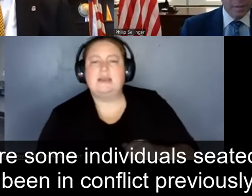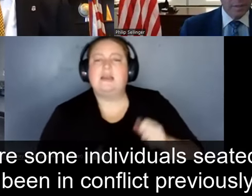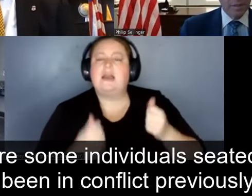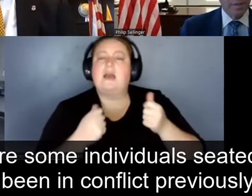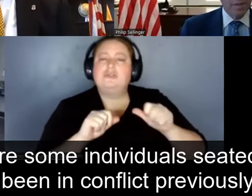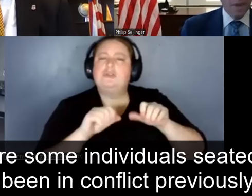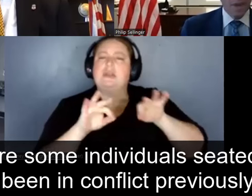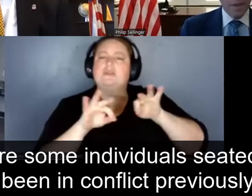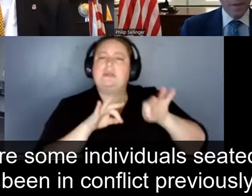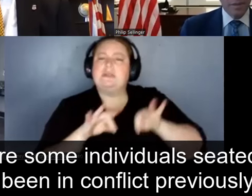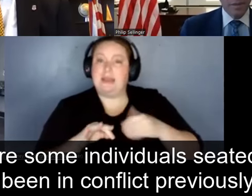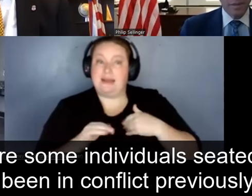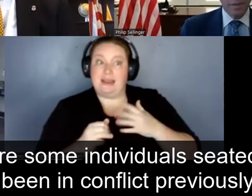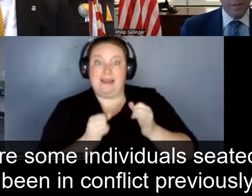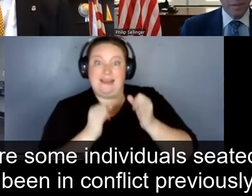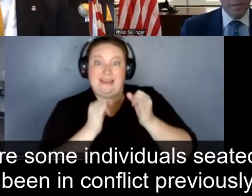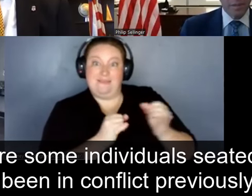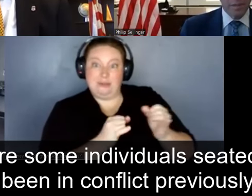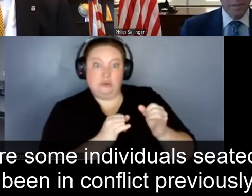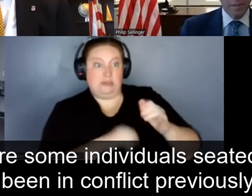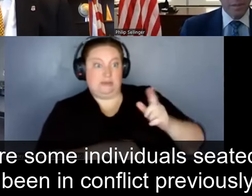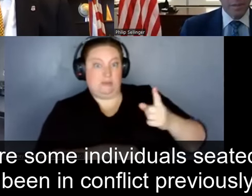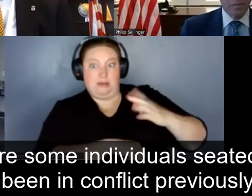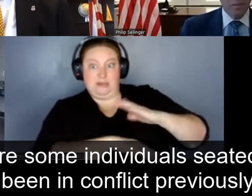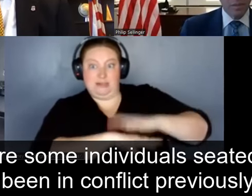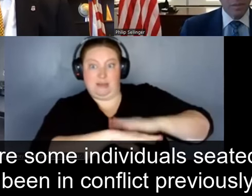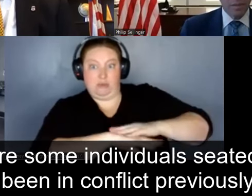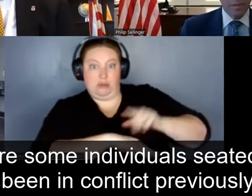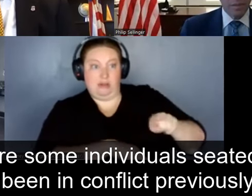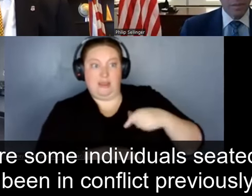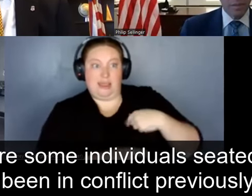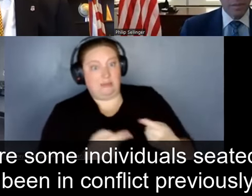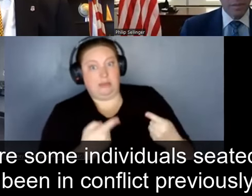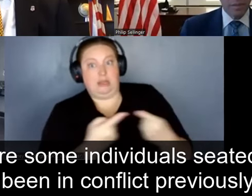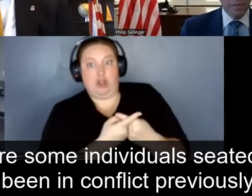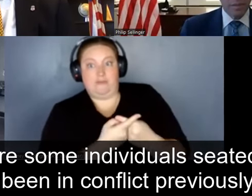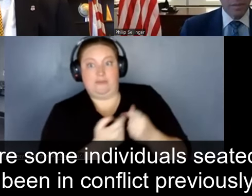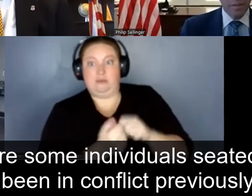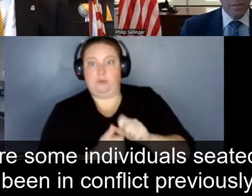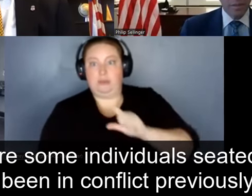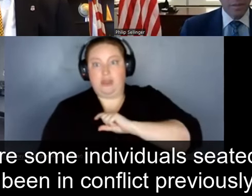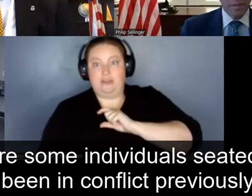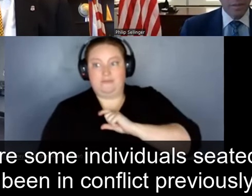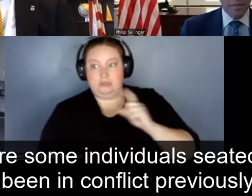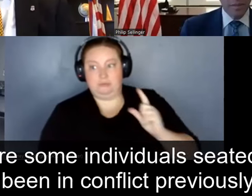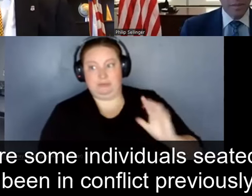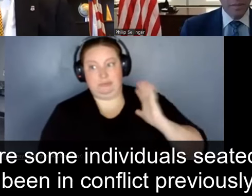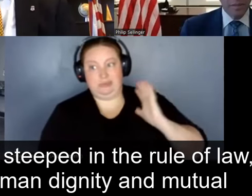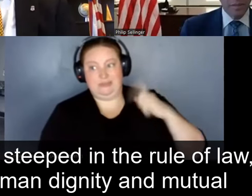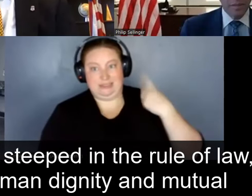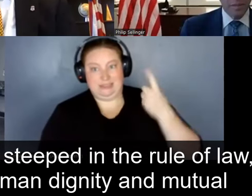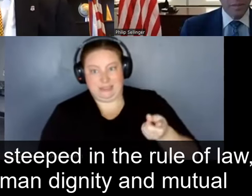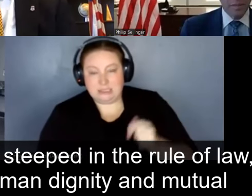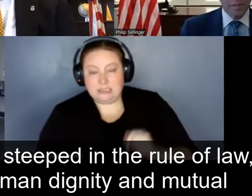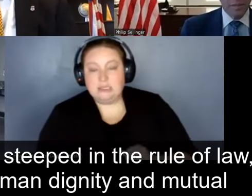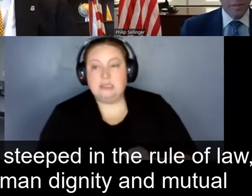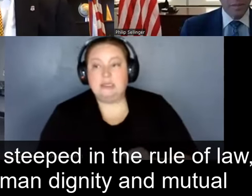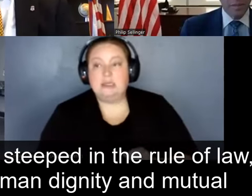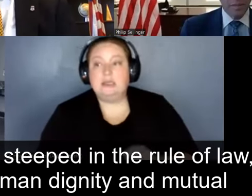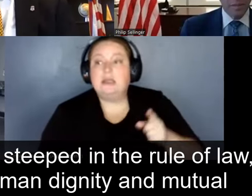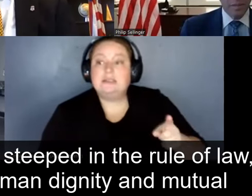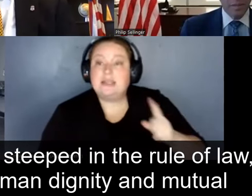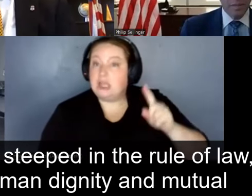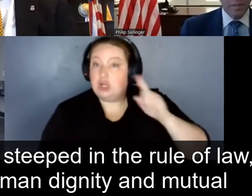was some individuals seated at a table that had been in conflict previously. And as they heard the